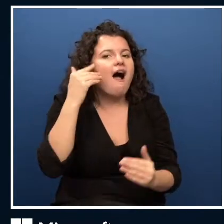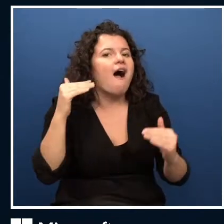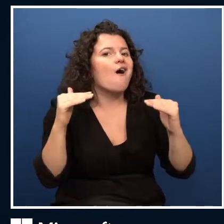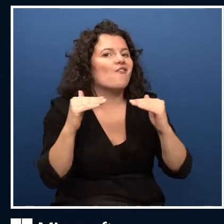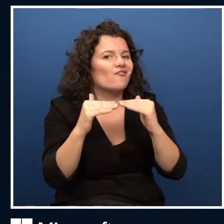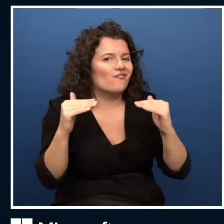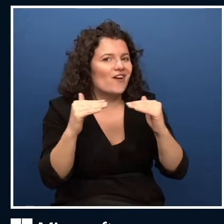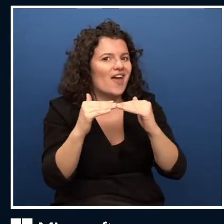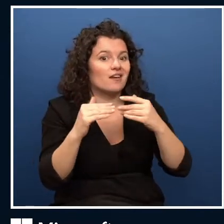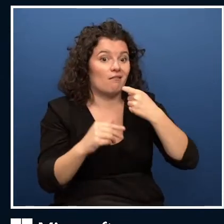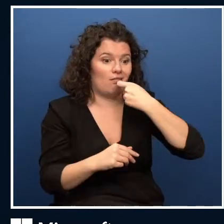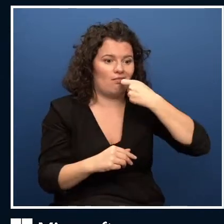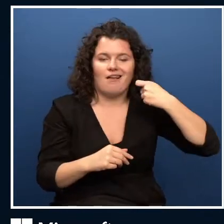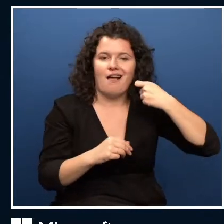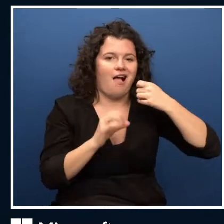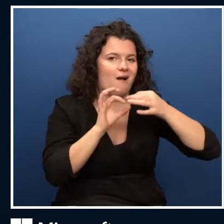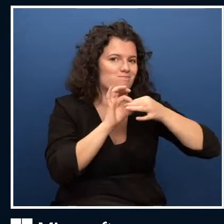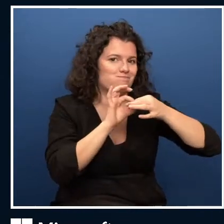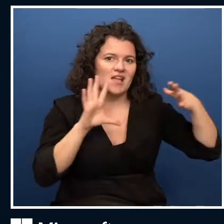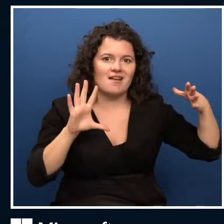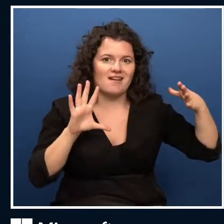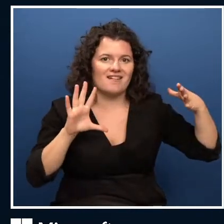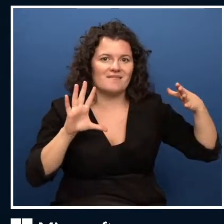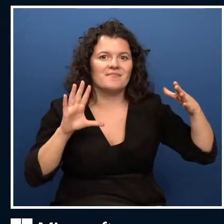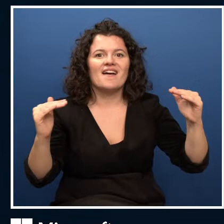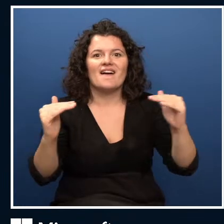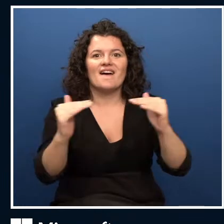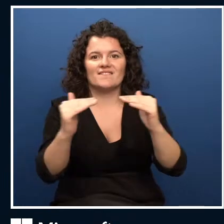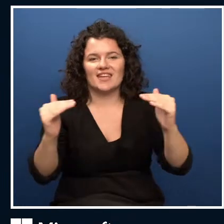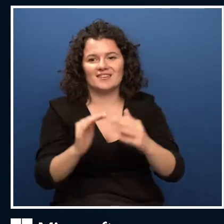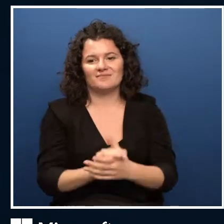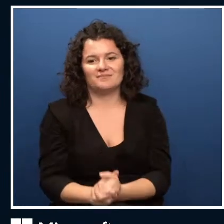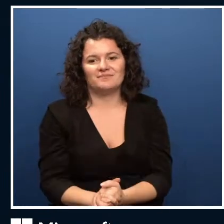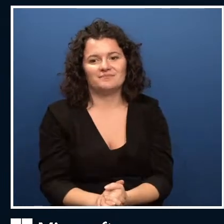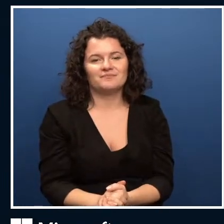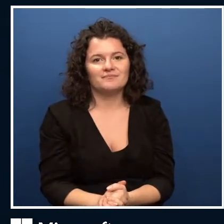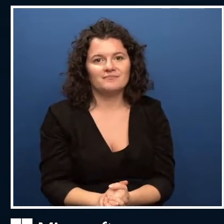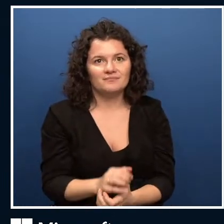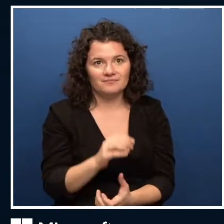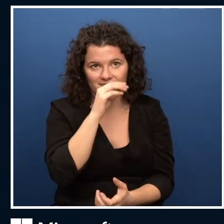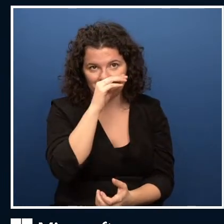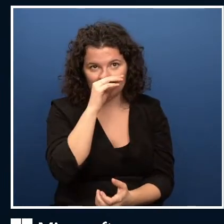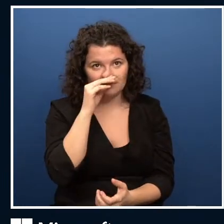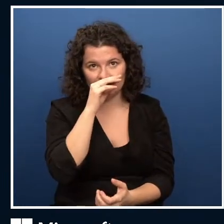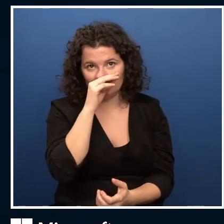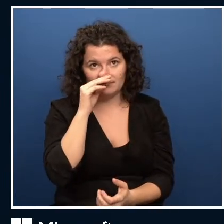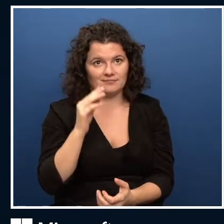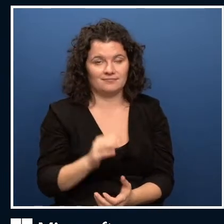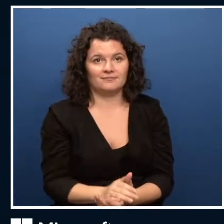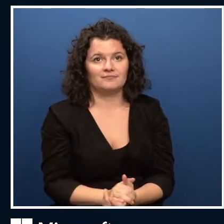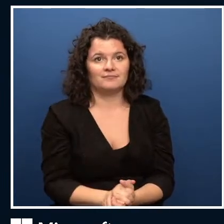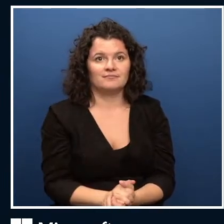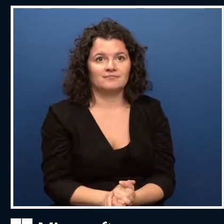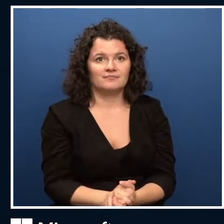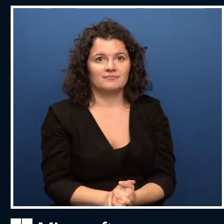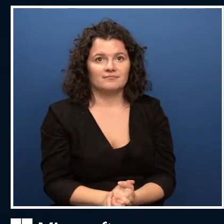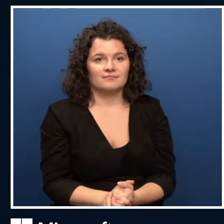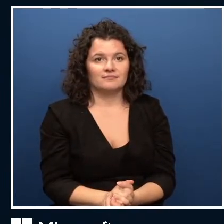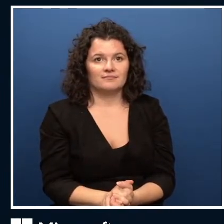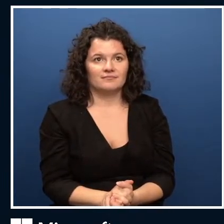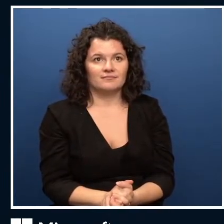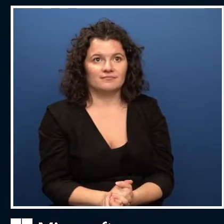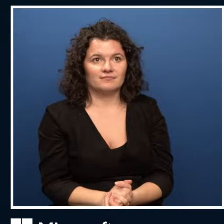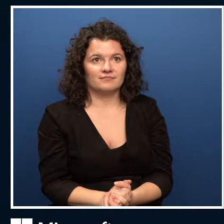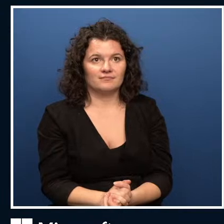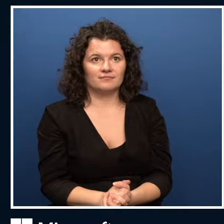two points which I've mentioned right over here. So it's a common misconception I've